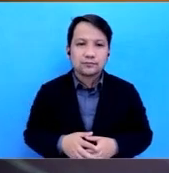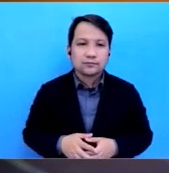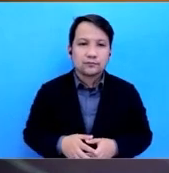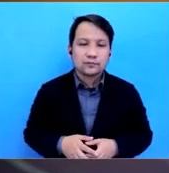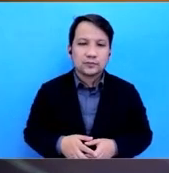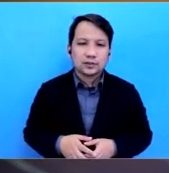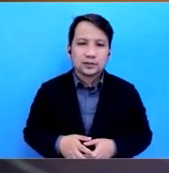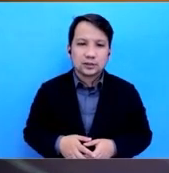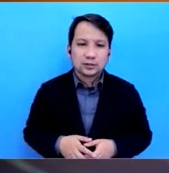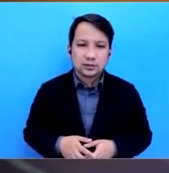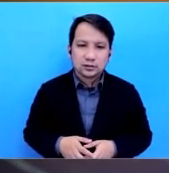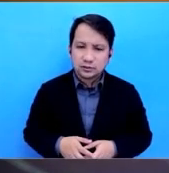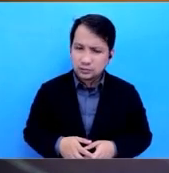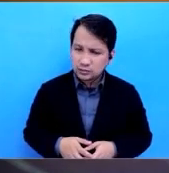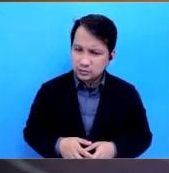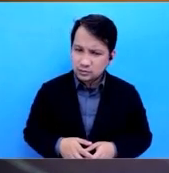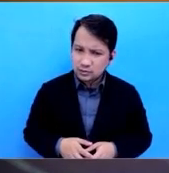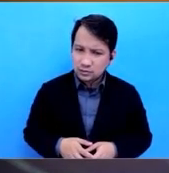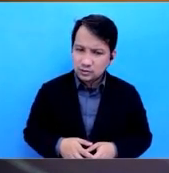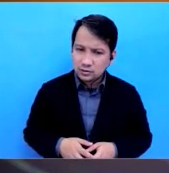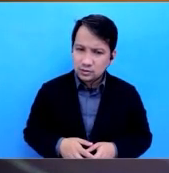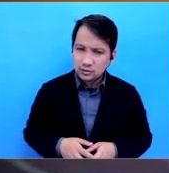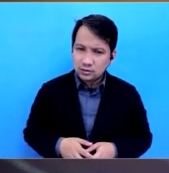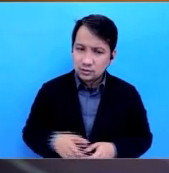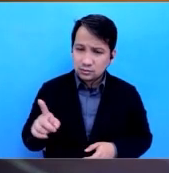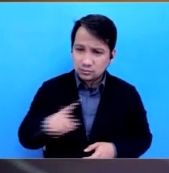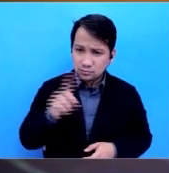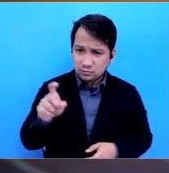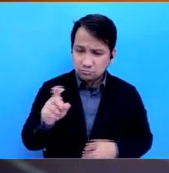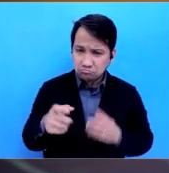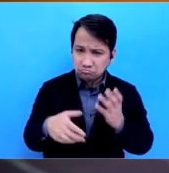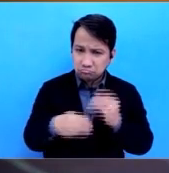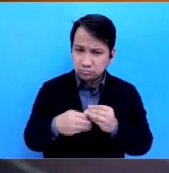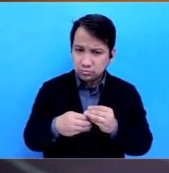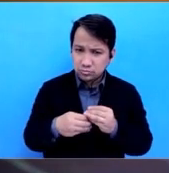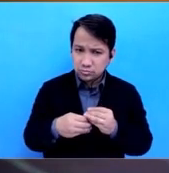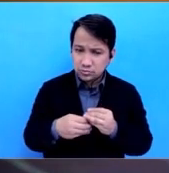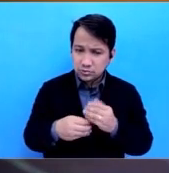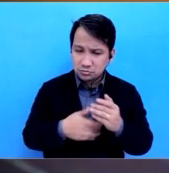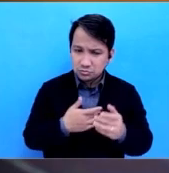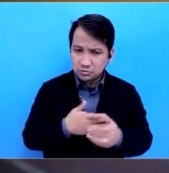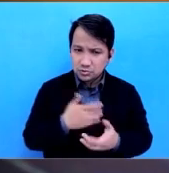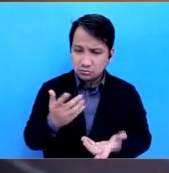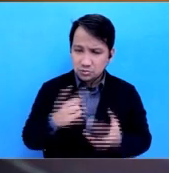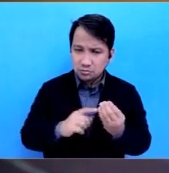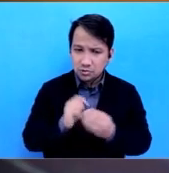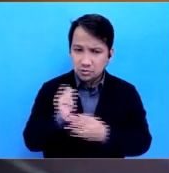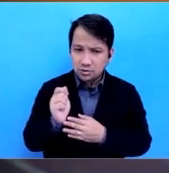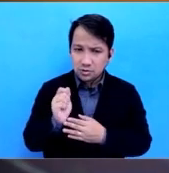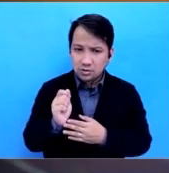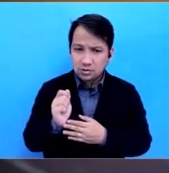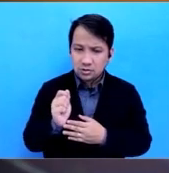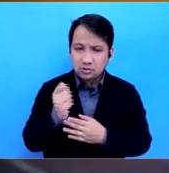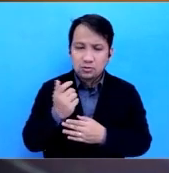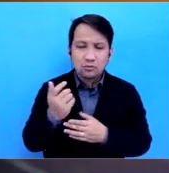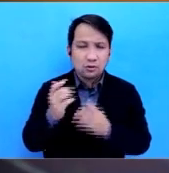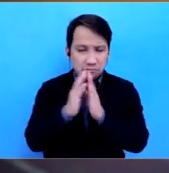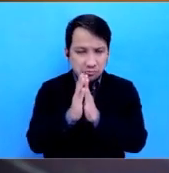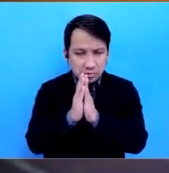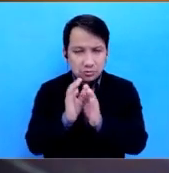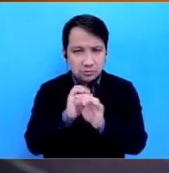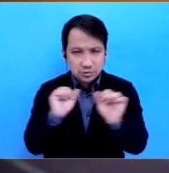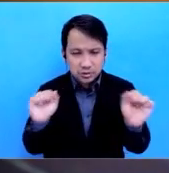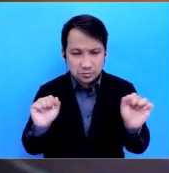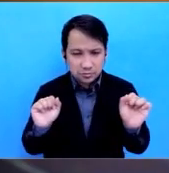get political into it. Yeah, it's okay. I just believe that we all deserve peace. We all deserve safety. Children